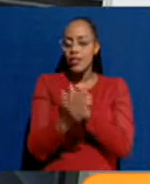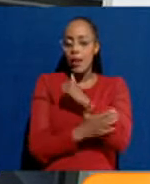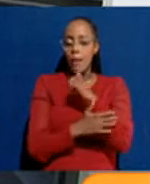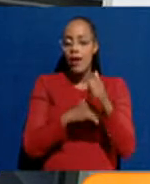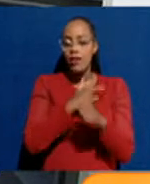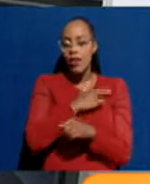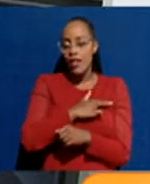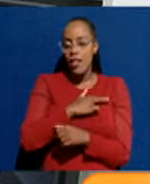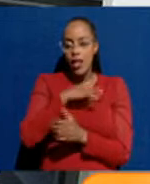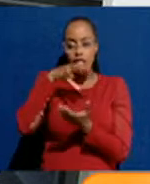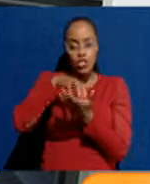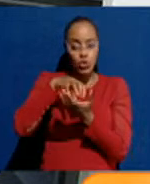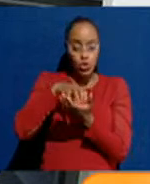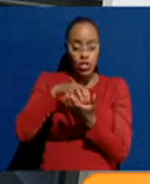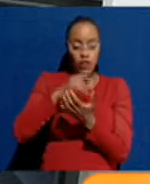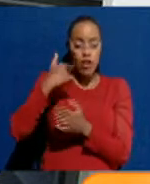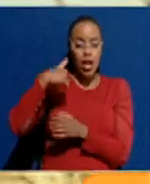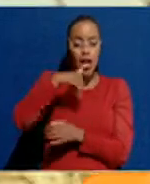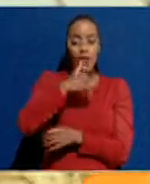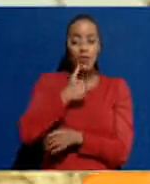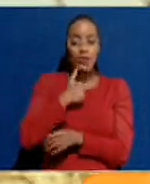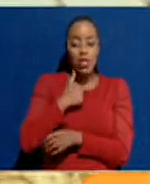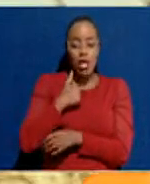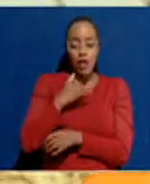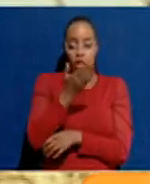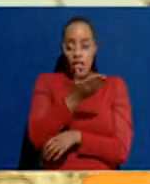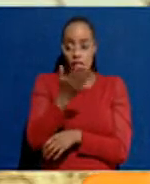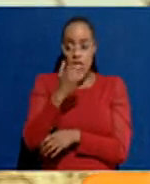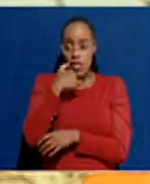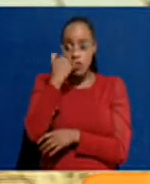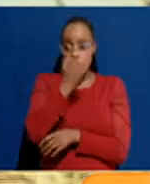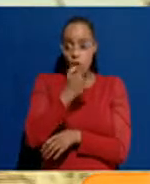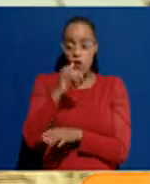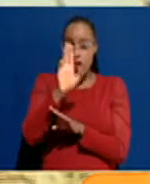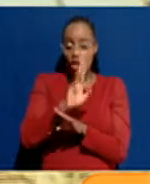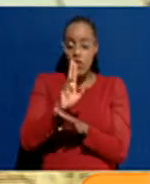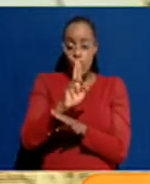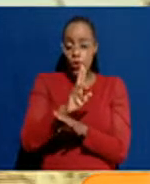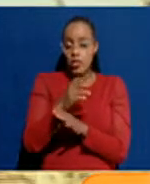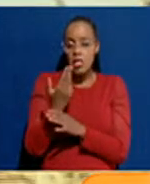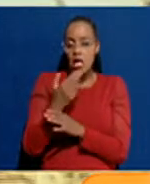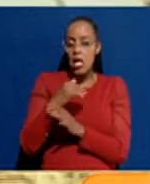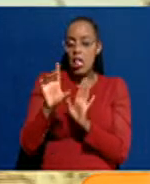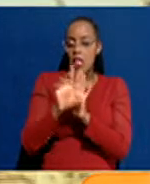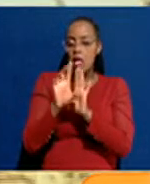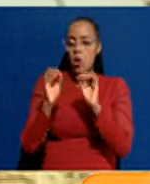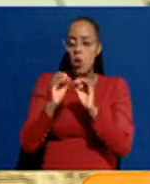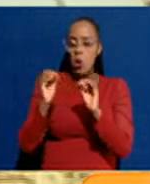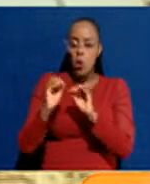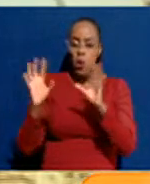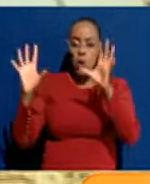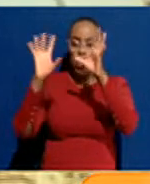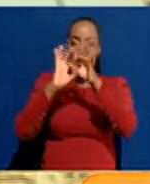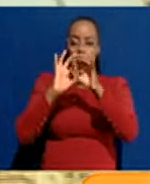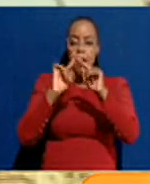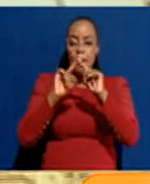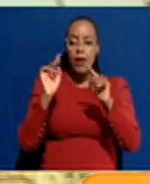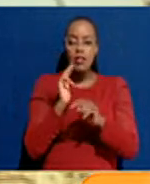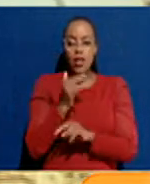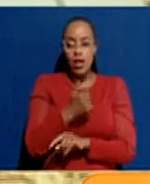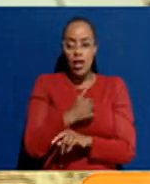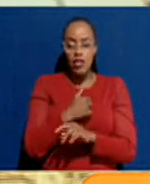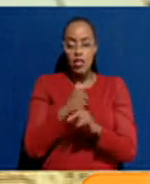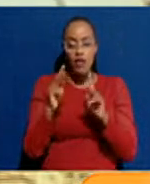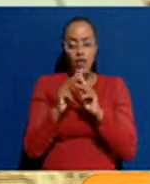situation, Sam, that we do have those who really want to use power without paying for it. But we are